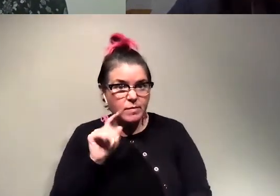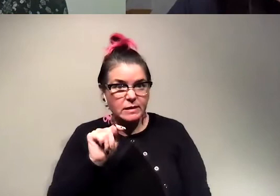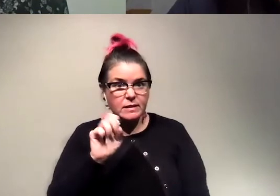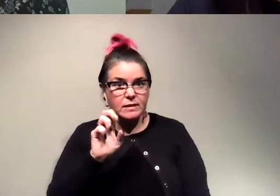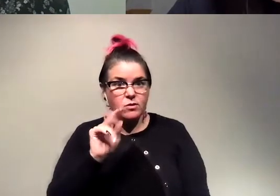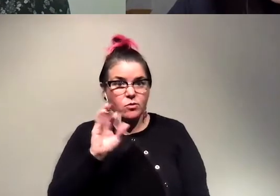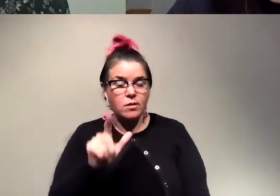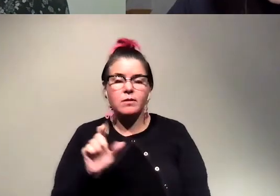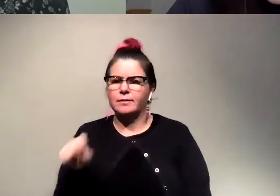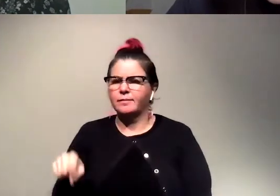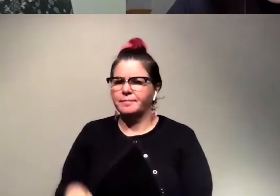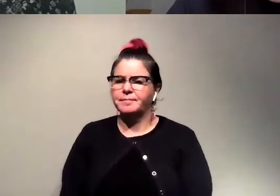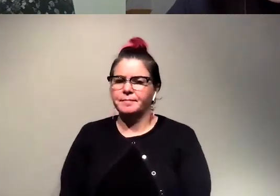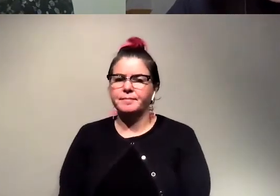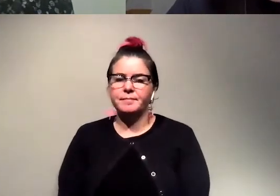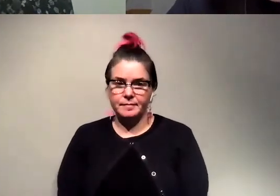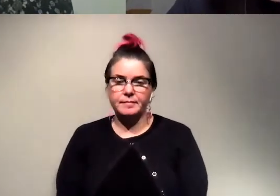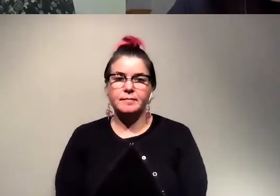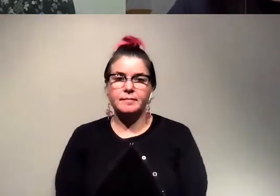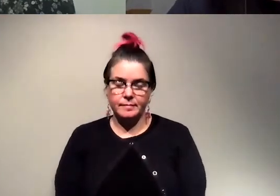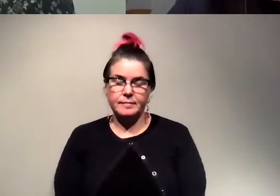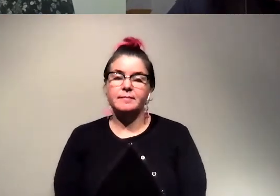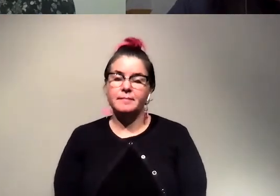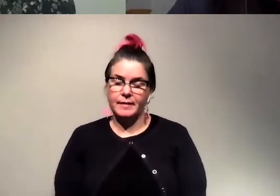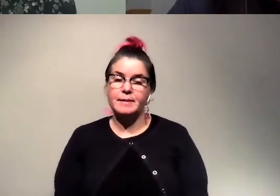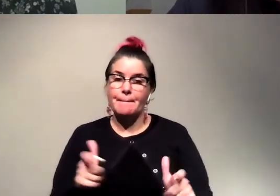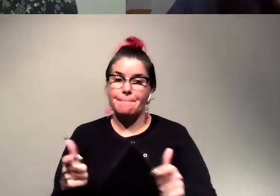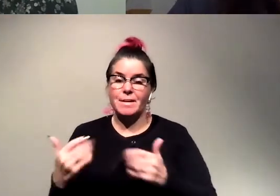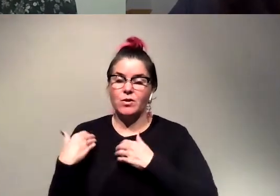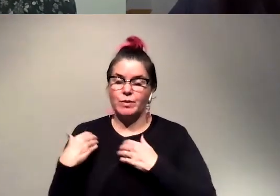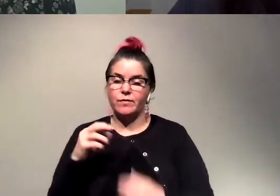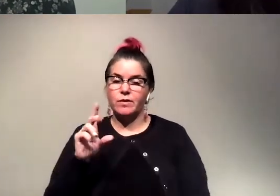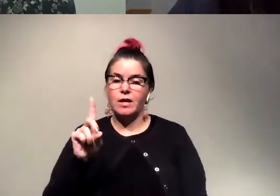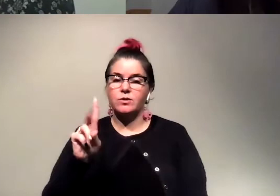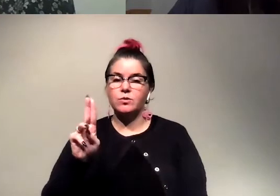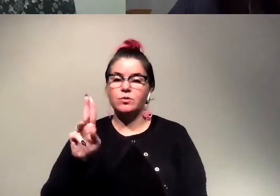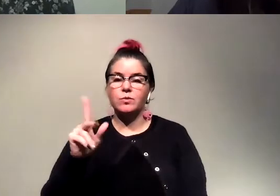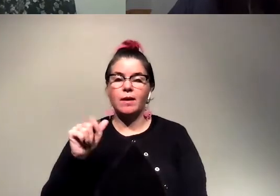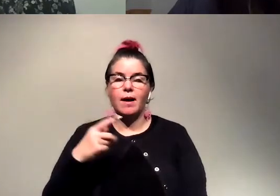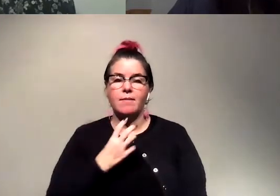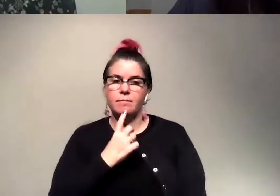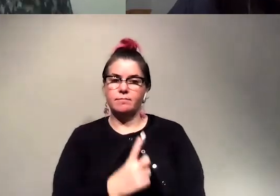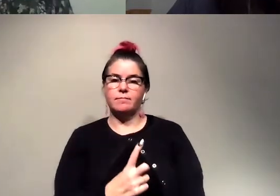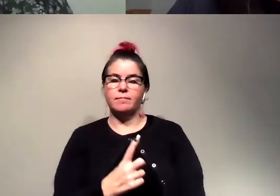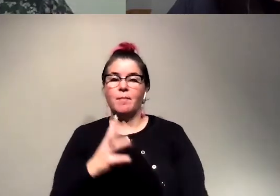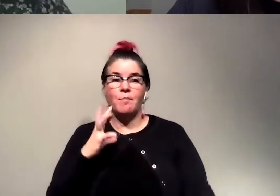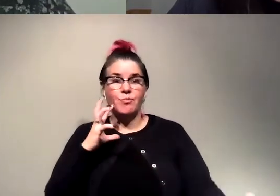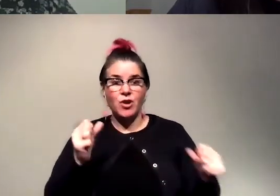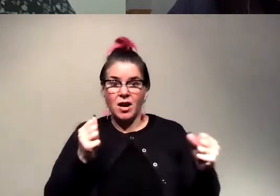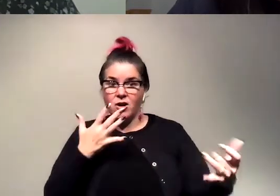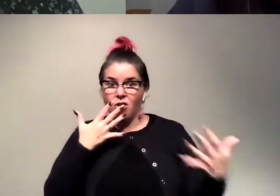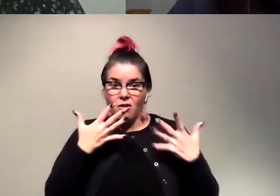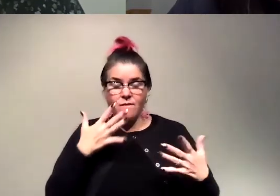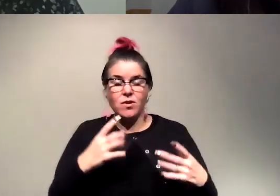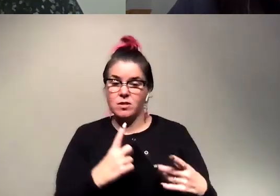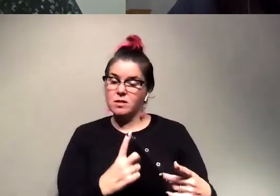Yes, they are. That's a big reason why they have those dewlaps, and the males with the brighter colored dewlaps